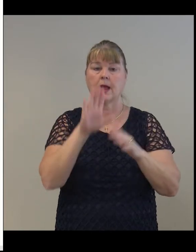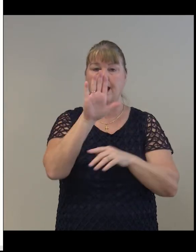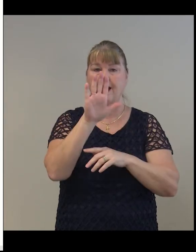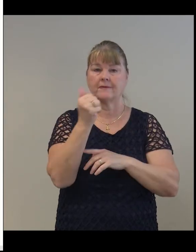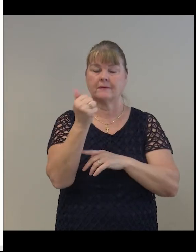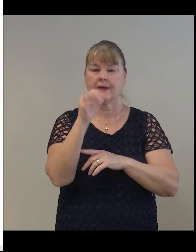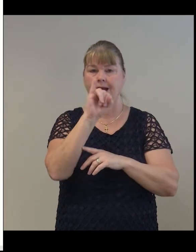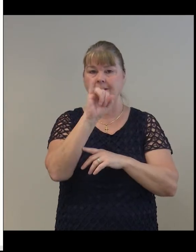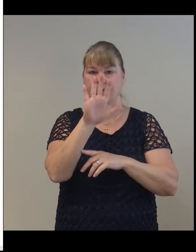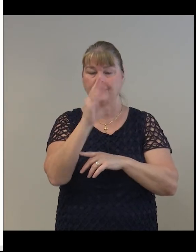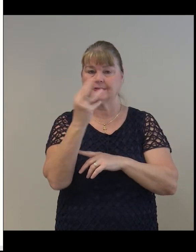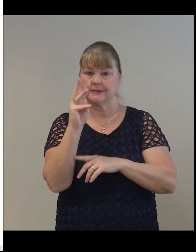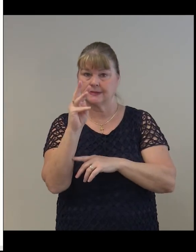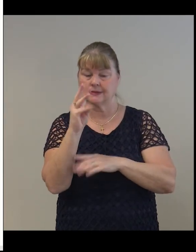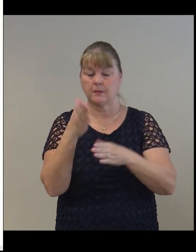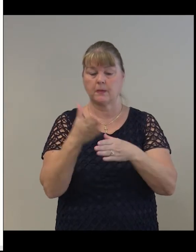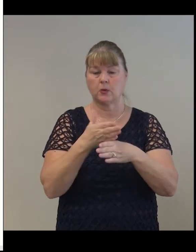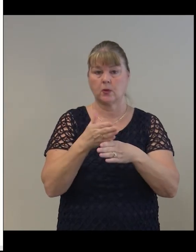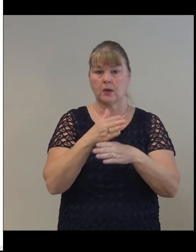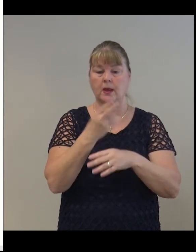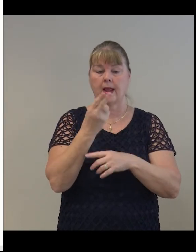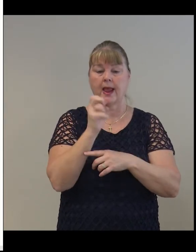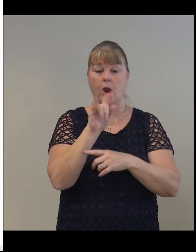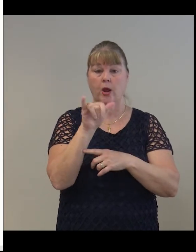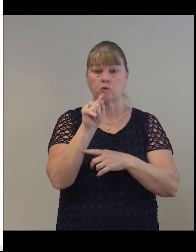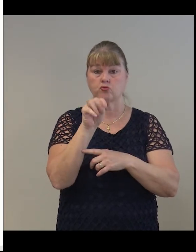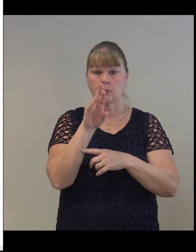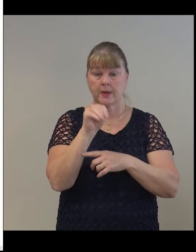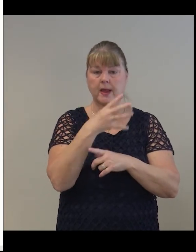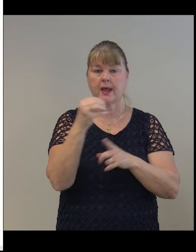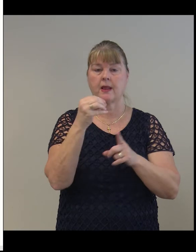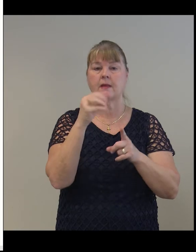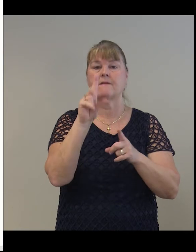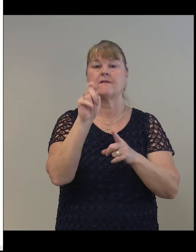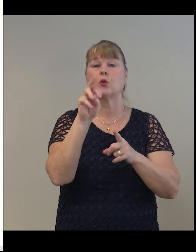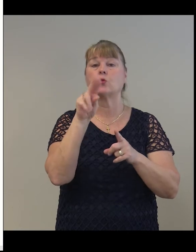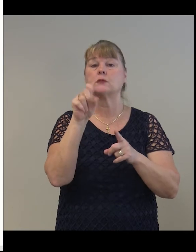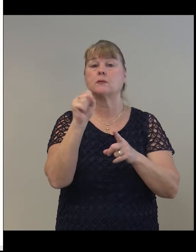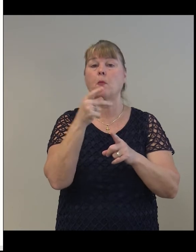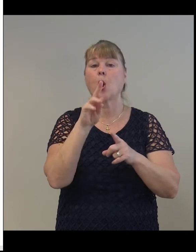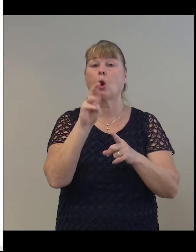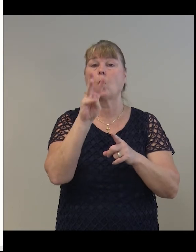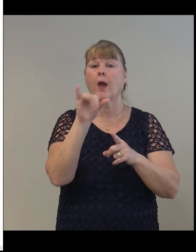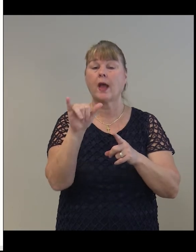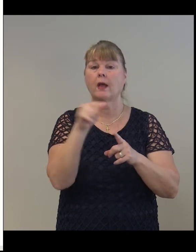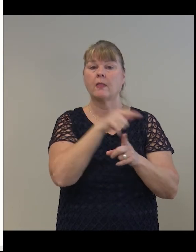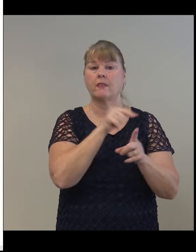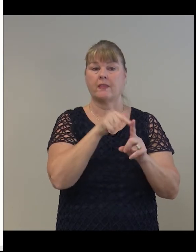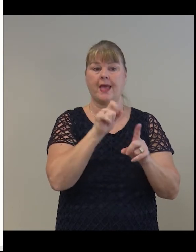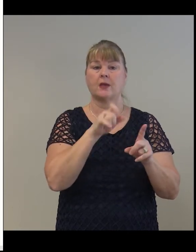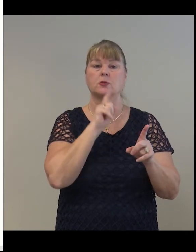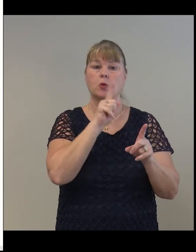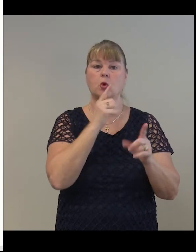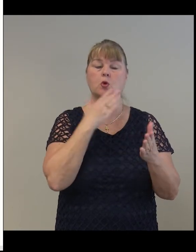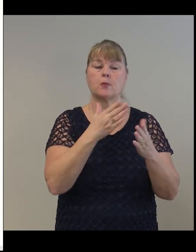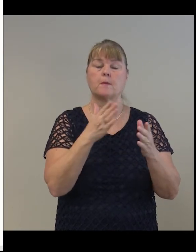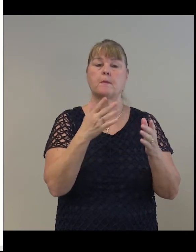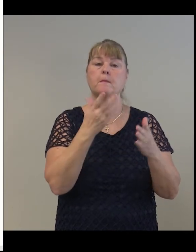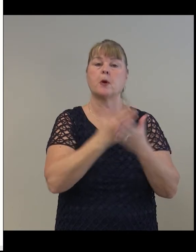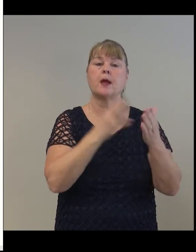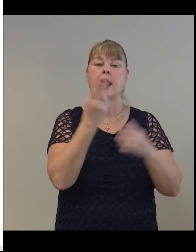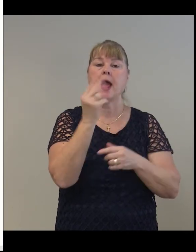Veterans Parkway, that is actually going to be a good portion of Hunter Army Airfield. Hunter Army Airfield was built